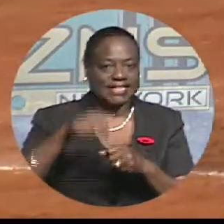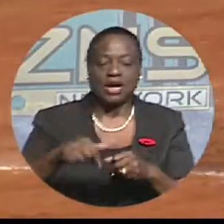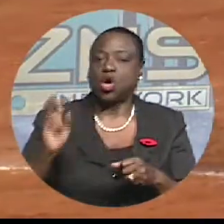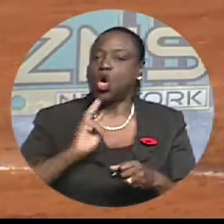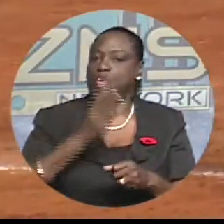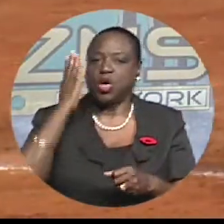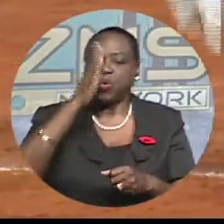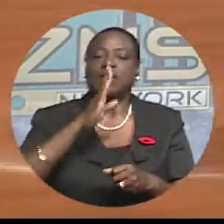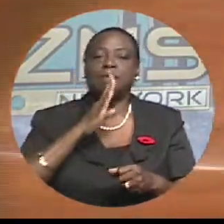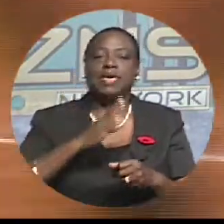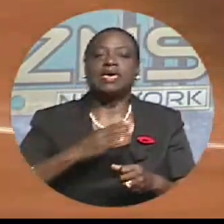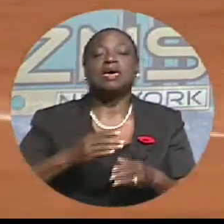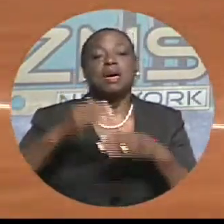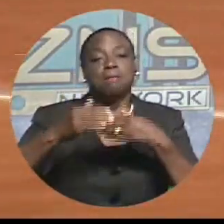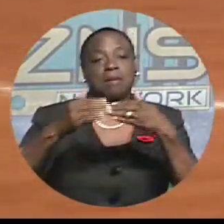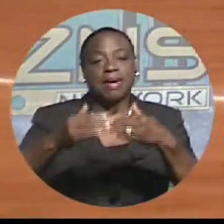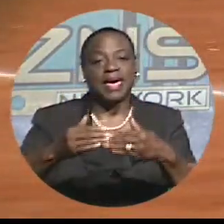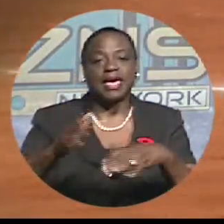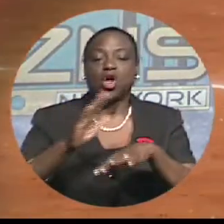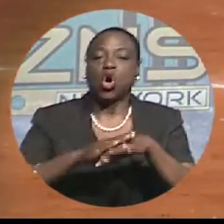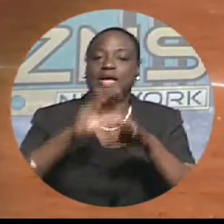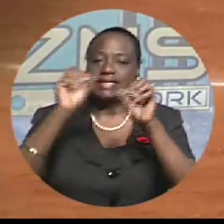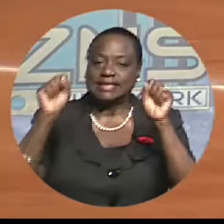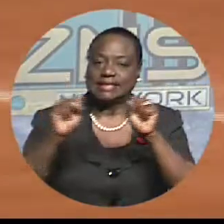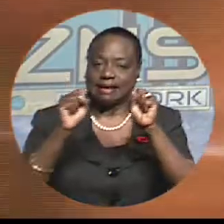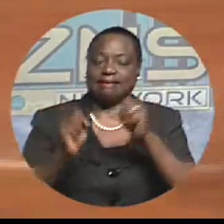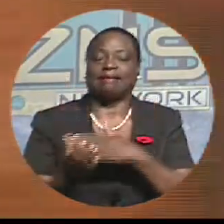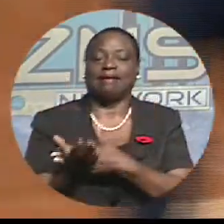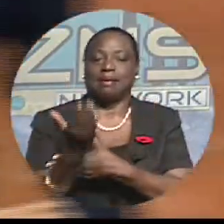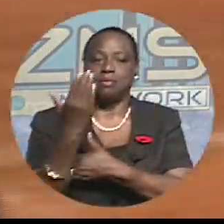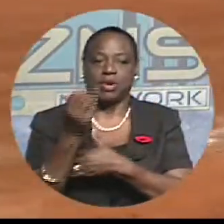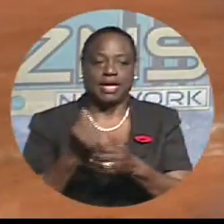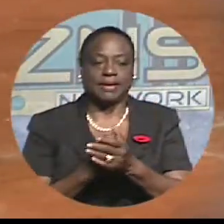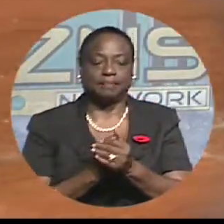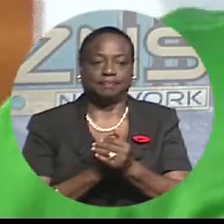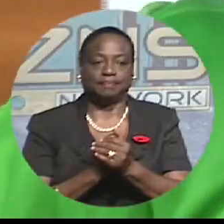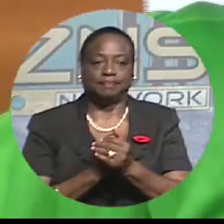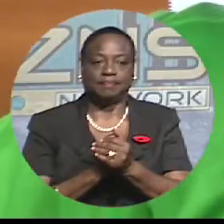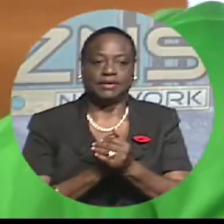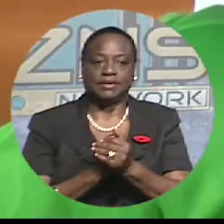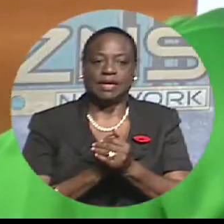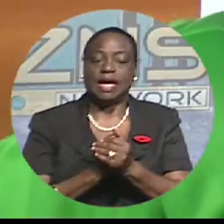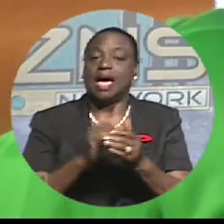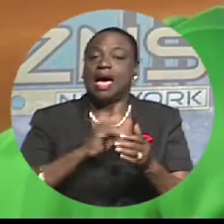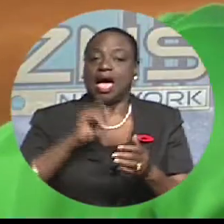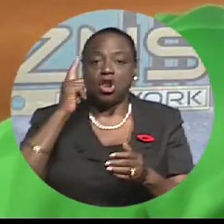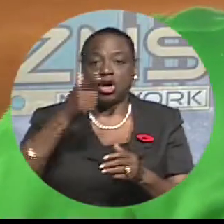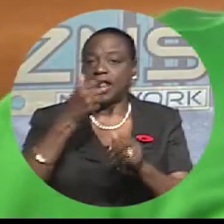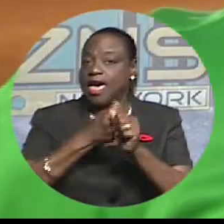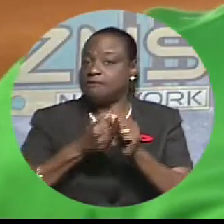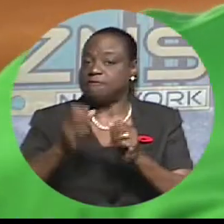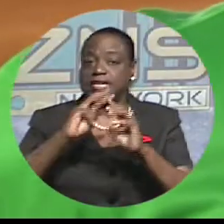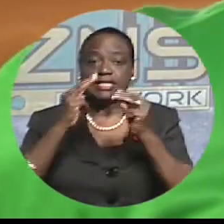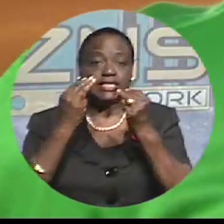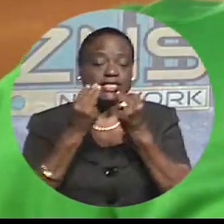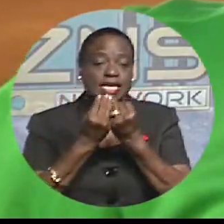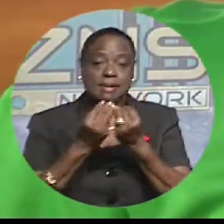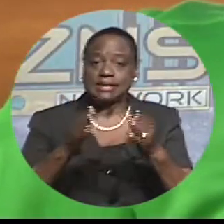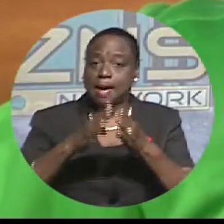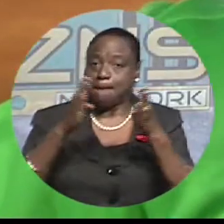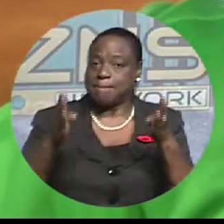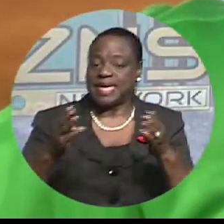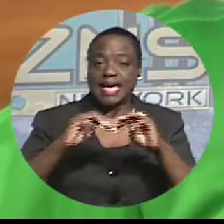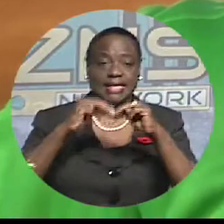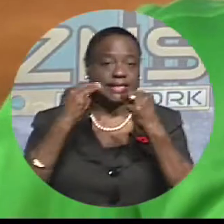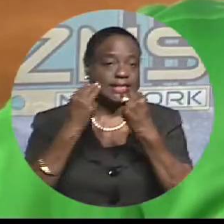And the Hitmen, well, they are now focused on the rest of the tournament. I'm looking at every team as a big team. You know, I don't take nobody for granted. Every night I come